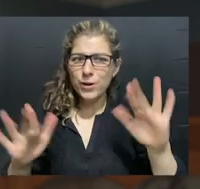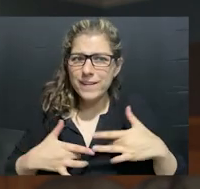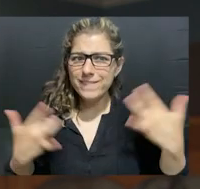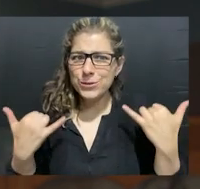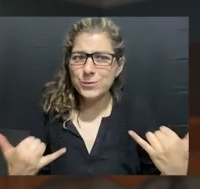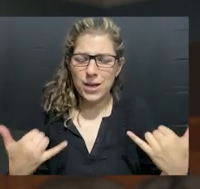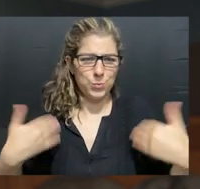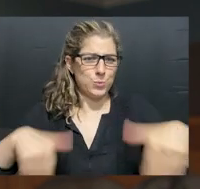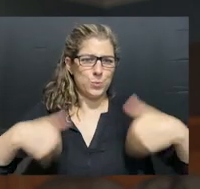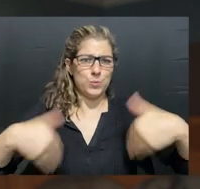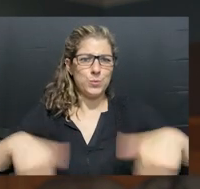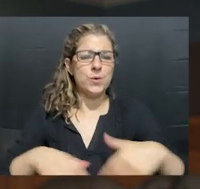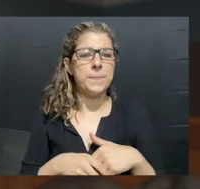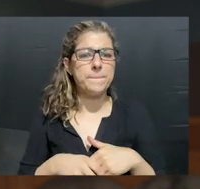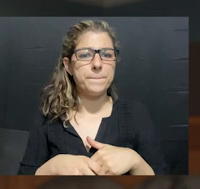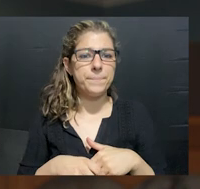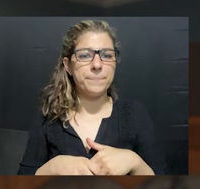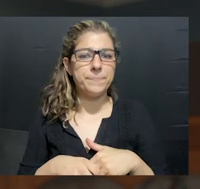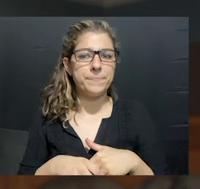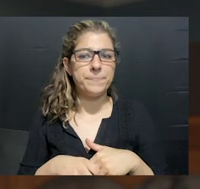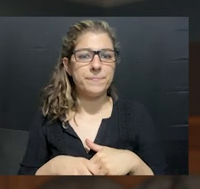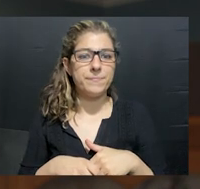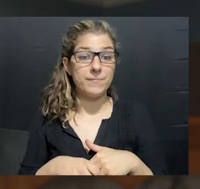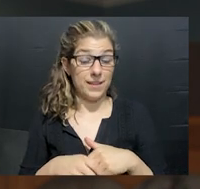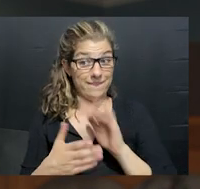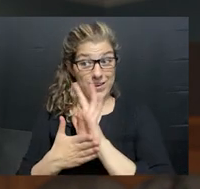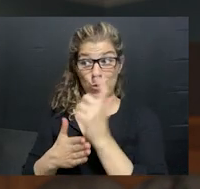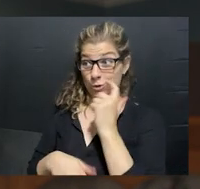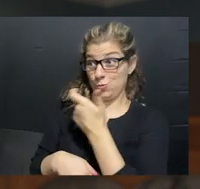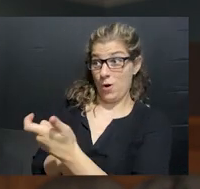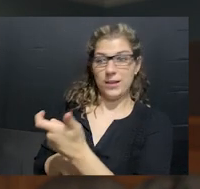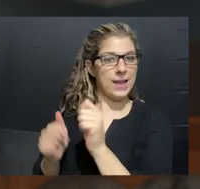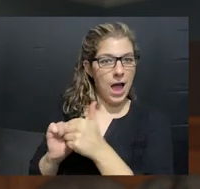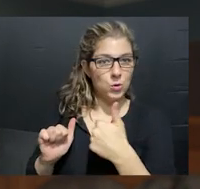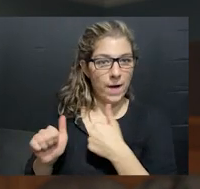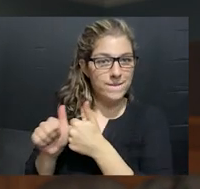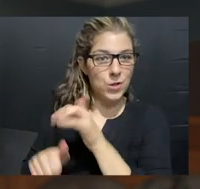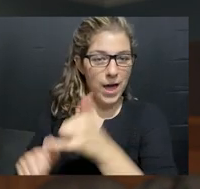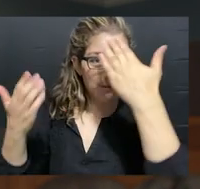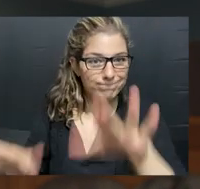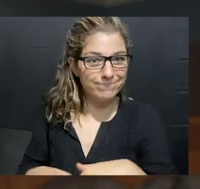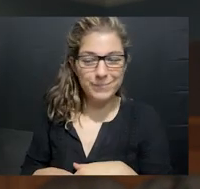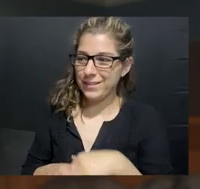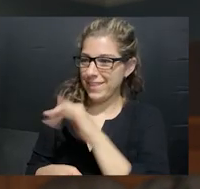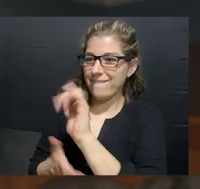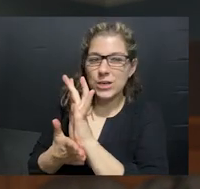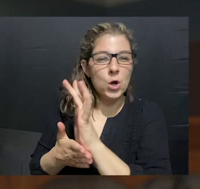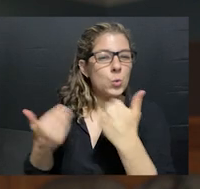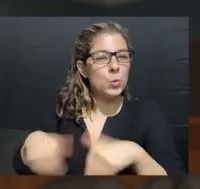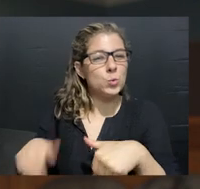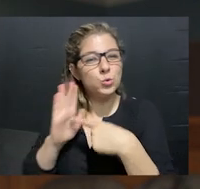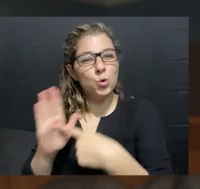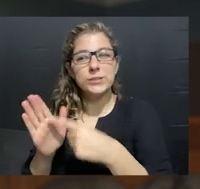have in store. I'm not sure any lead-in can top the video you just watched. It shows the experience, the commitment,